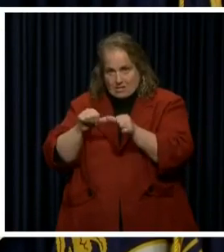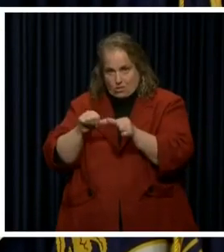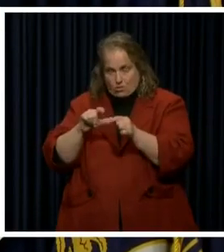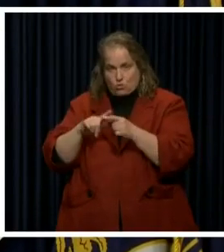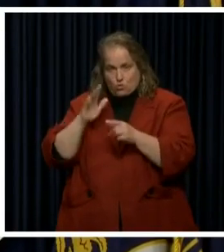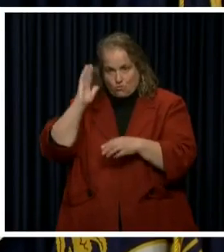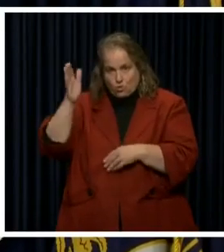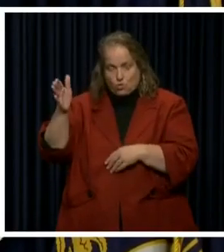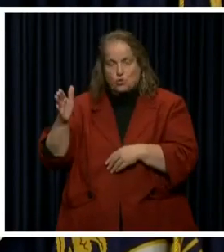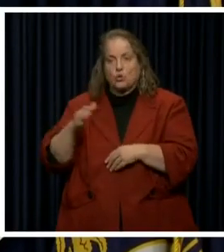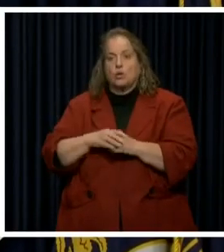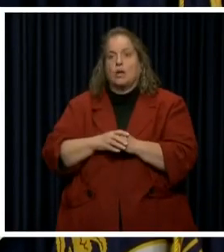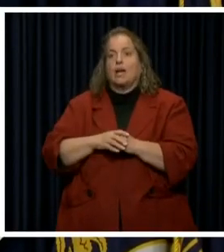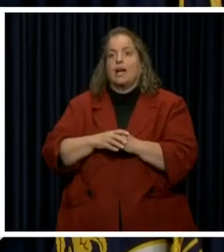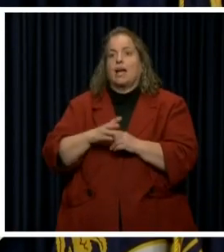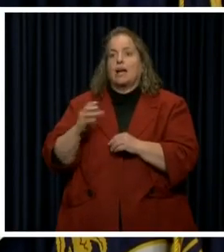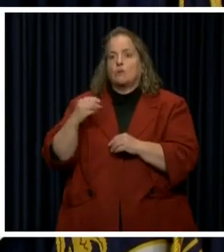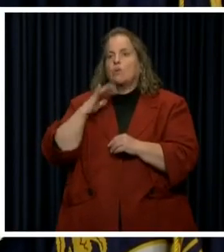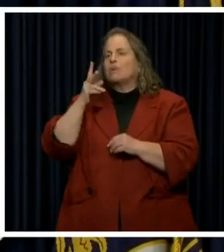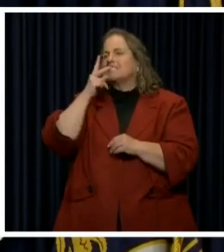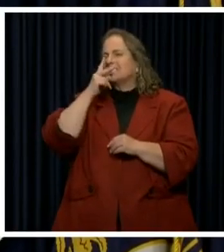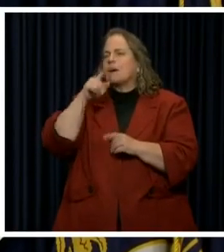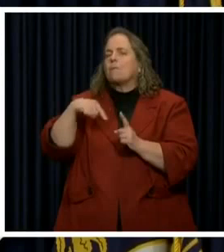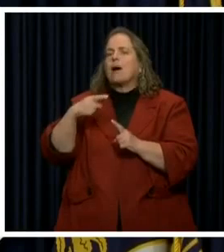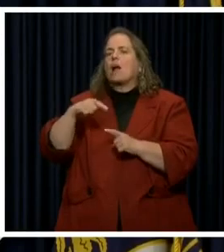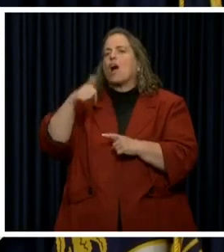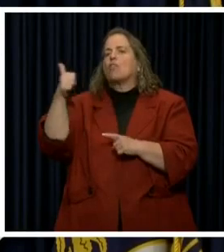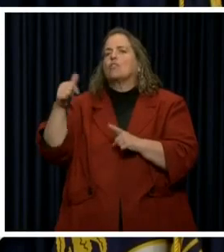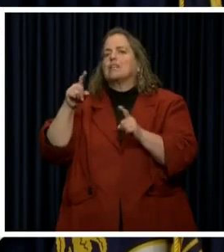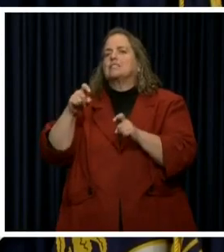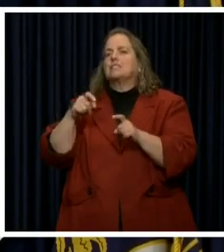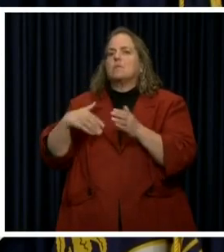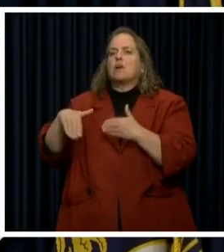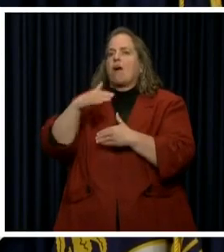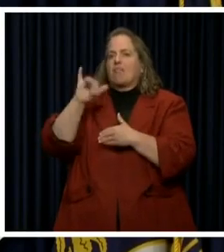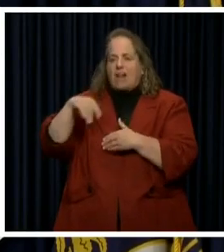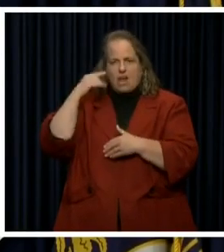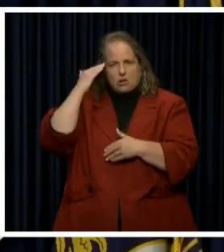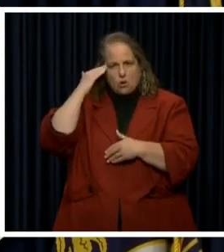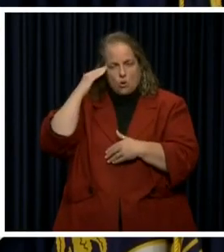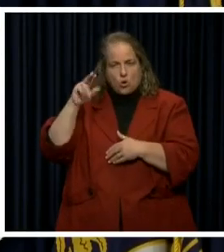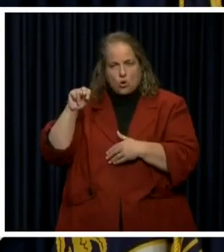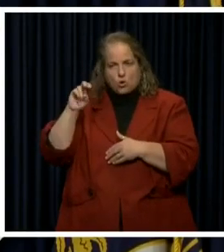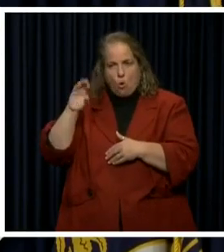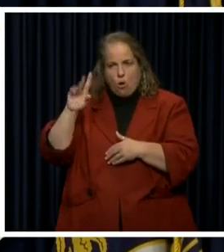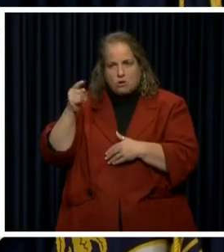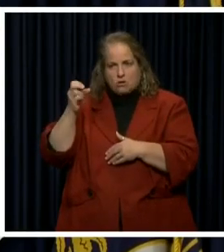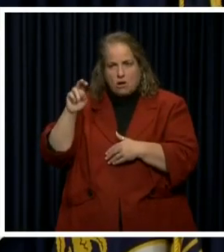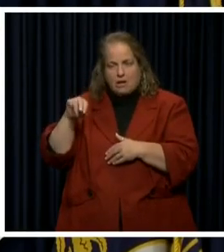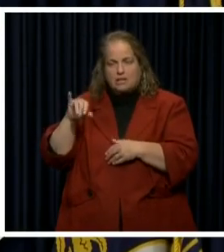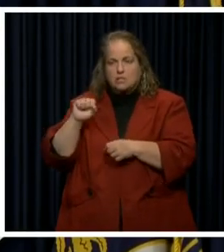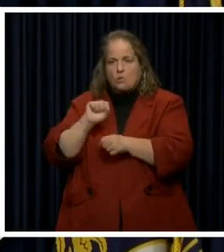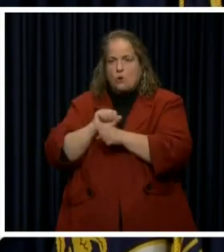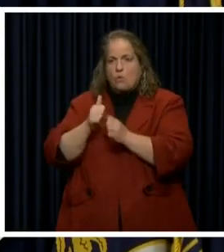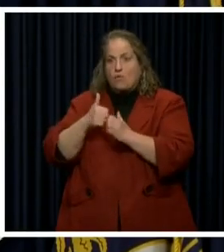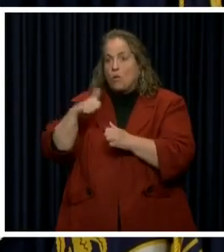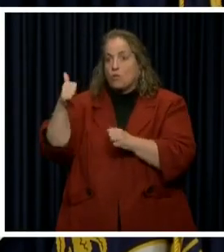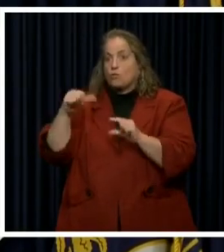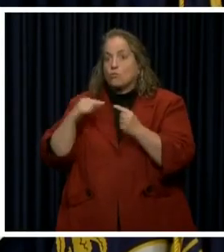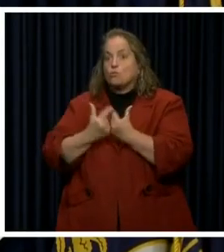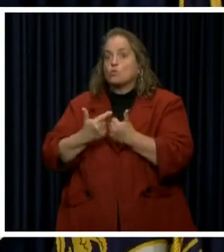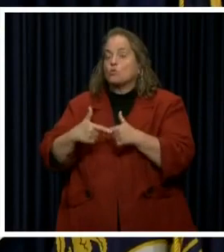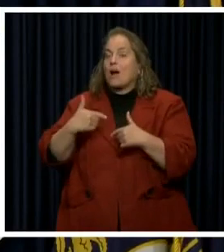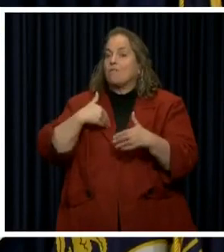into the future, and we'll see about testing sites beyond that. I know Norton is working with other groups to